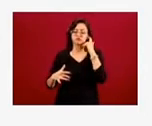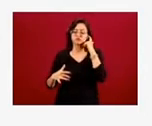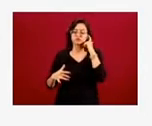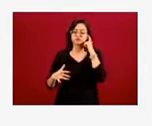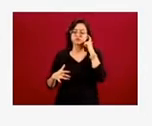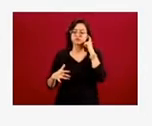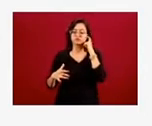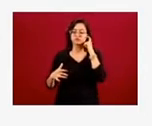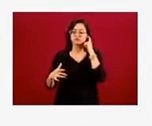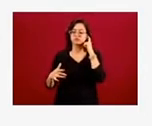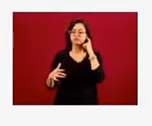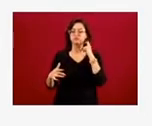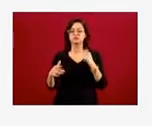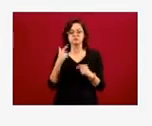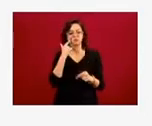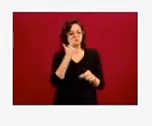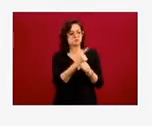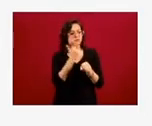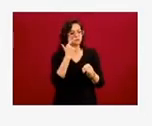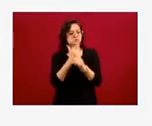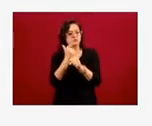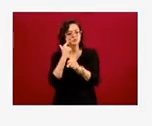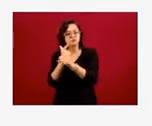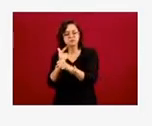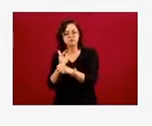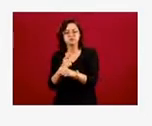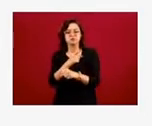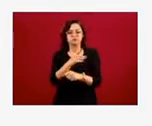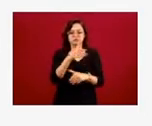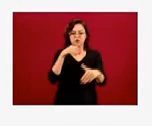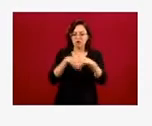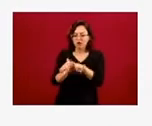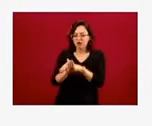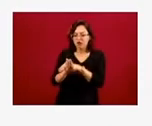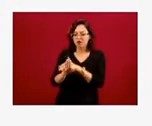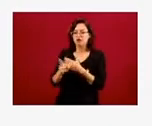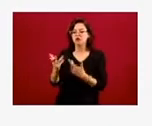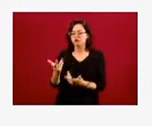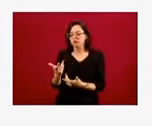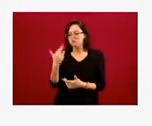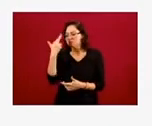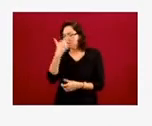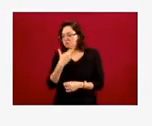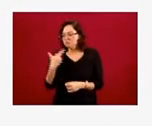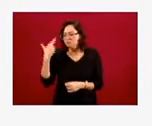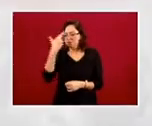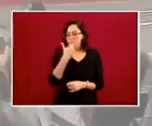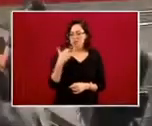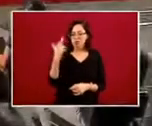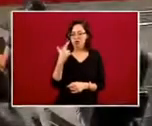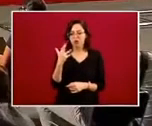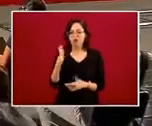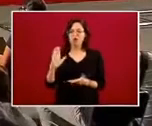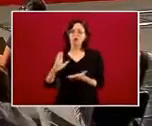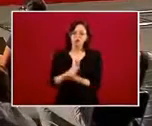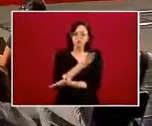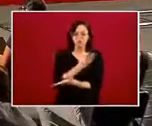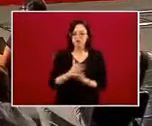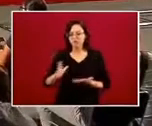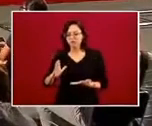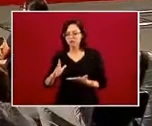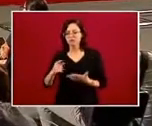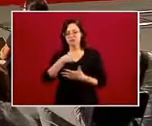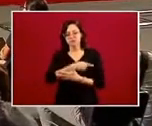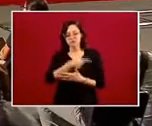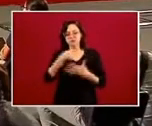then if they exhibit these symptoms, then the health professionals health sector professionals will identify these symptoms when they